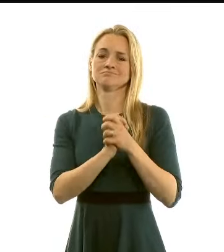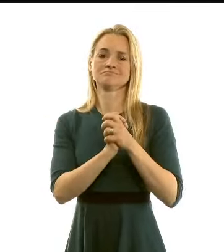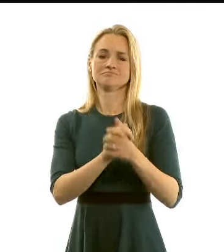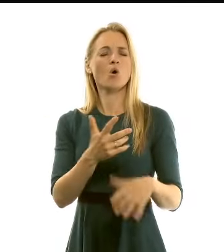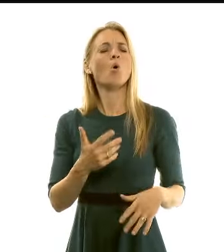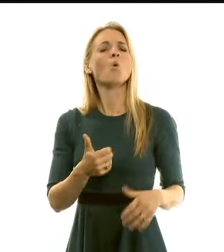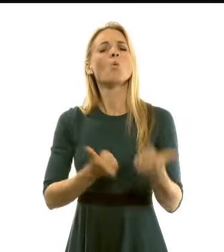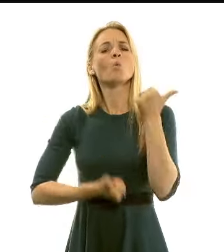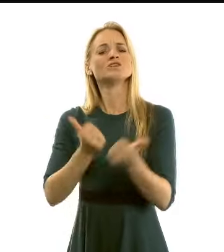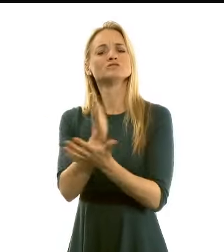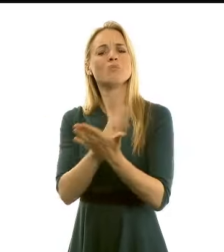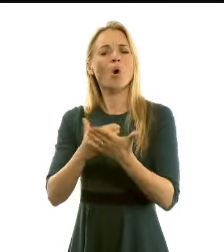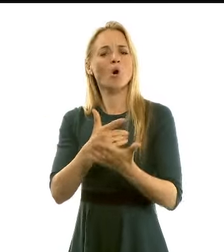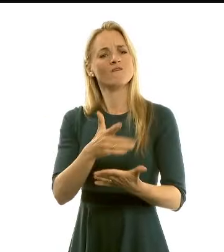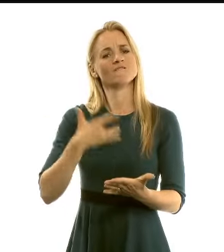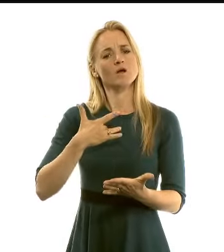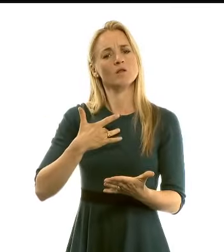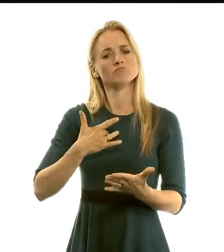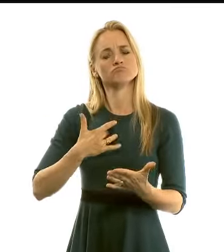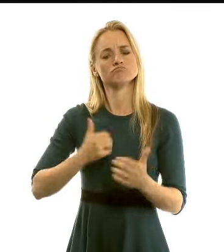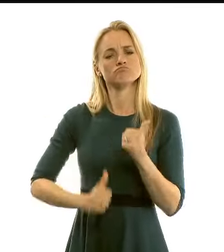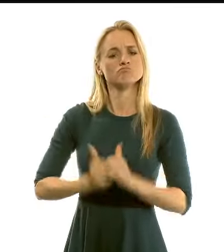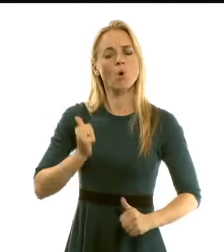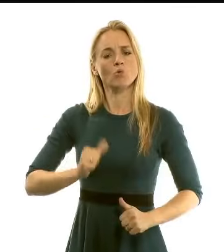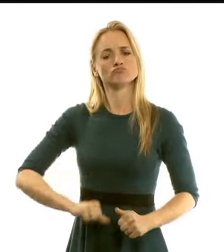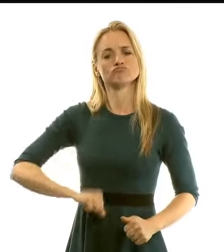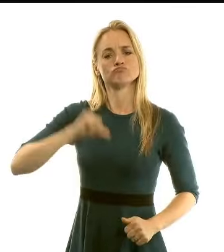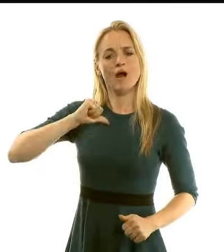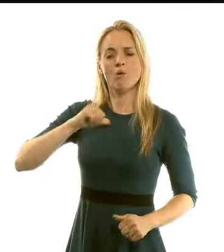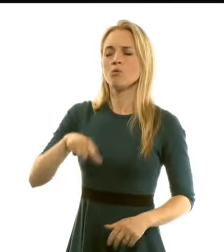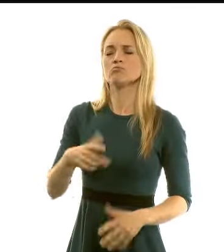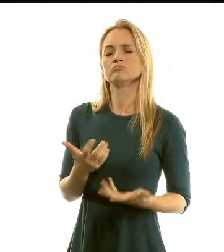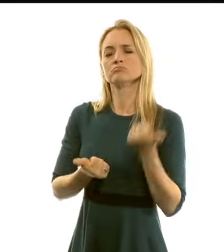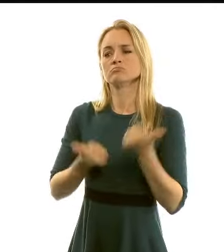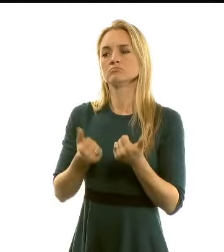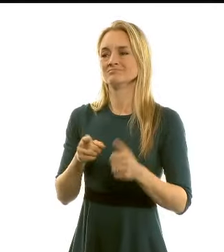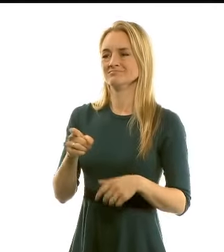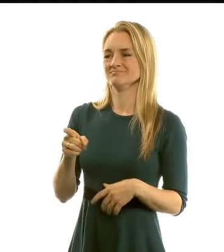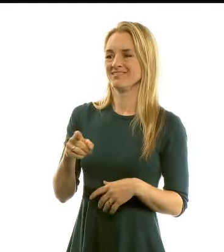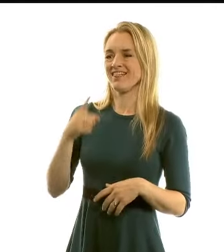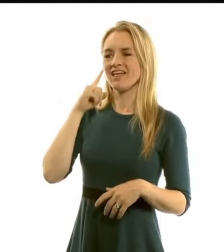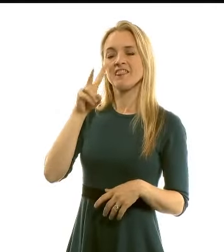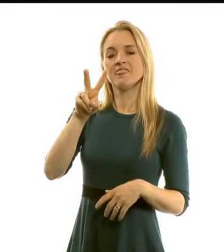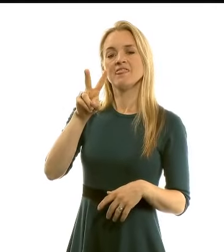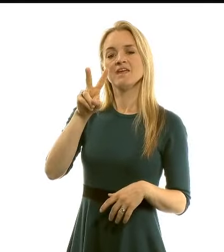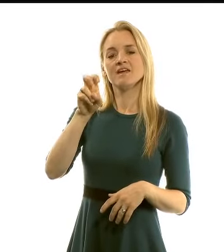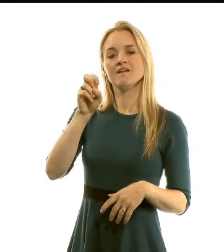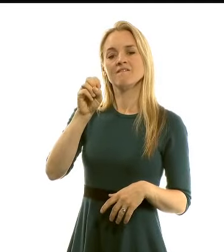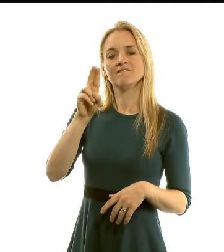of? Well, I'm most proud of the Venus flytrap over there because it